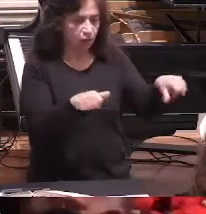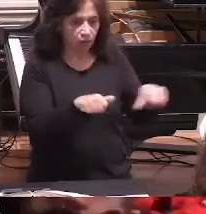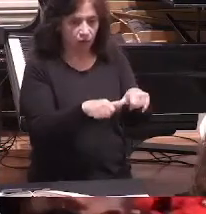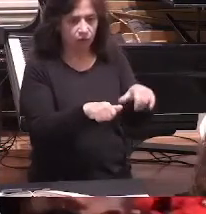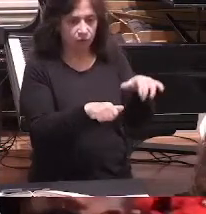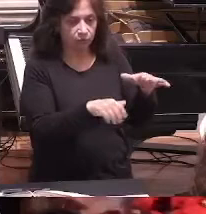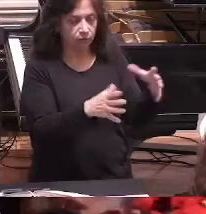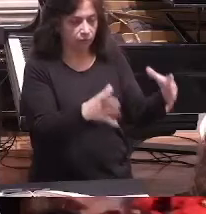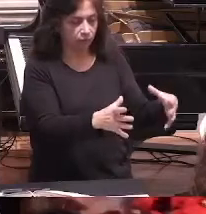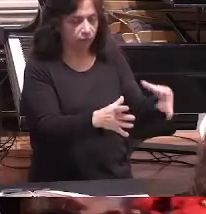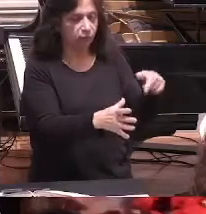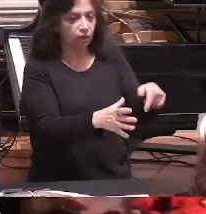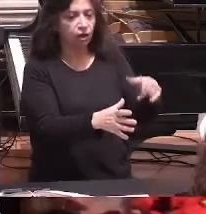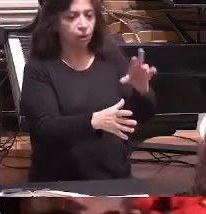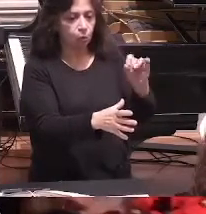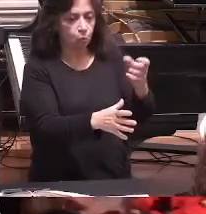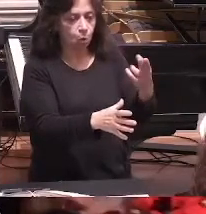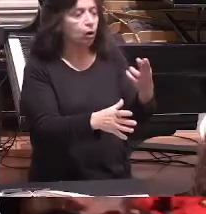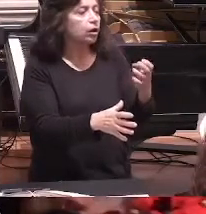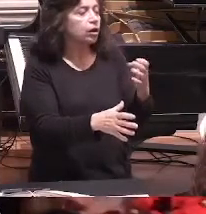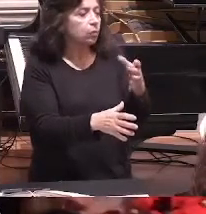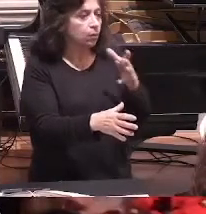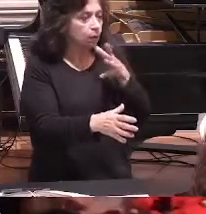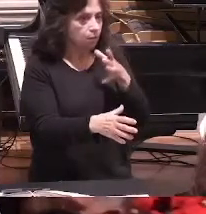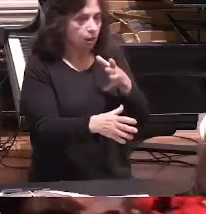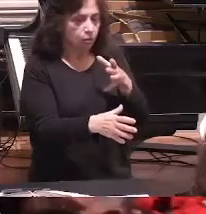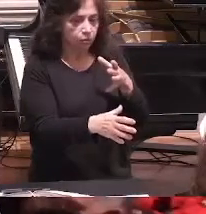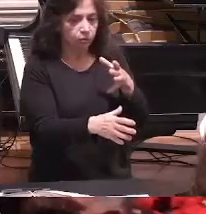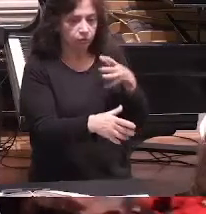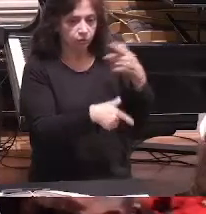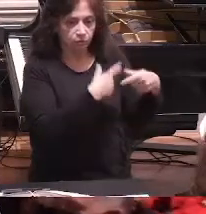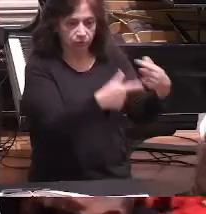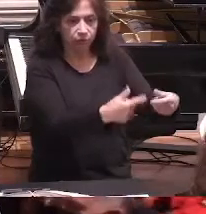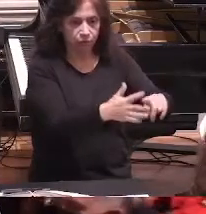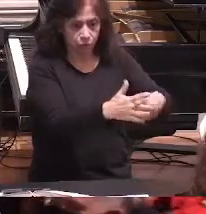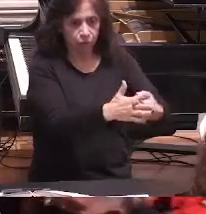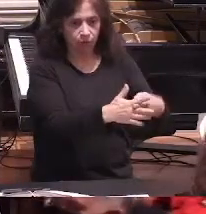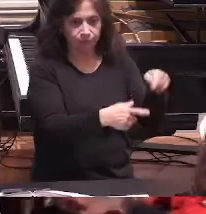known as Rok, the place where my mother's maternal lineage began.